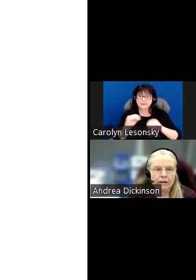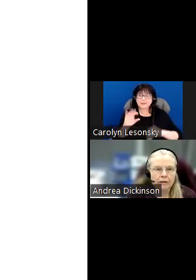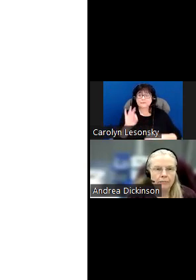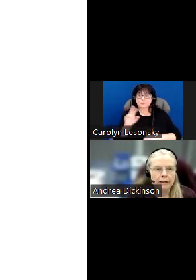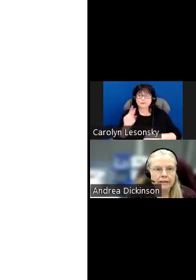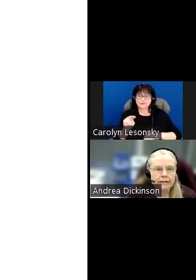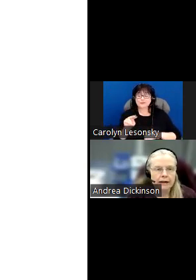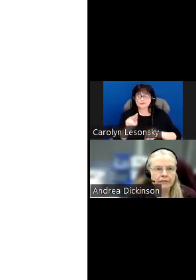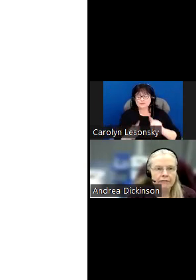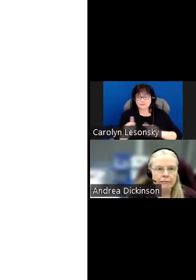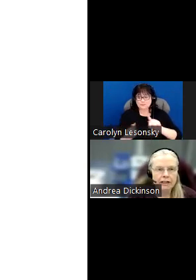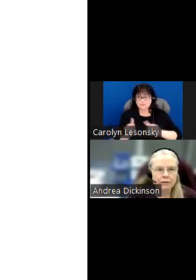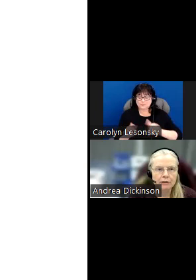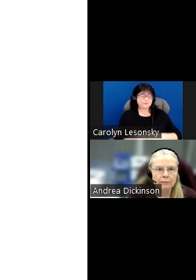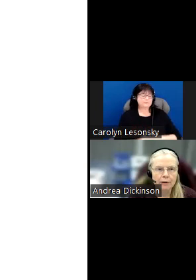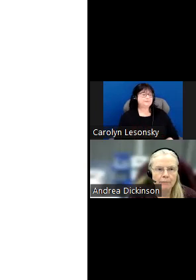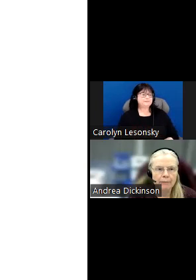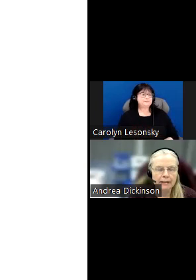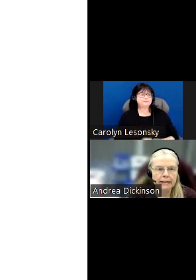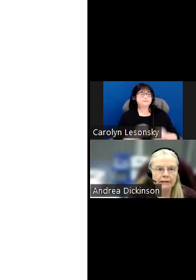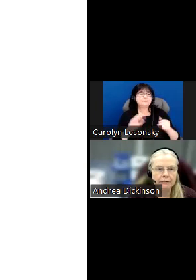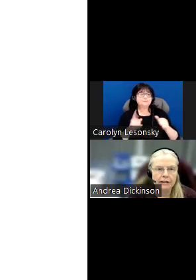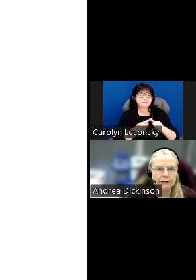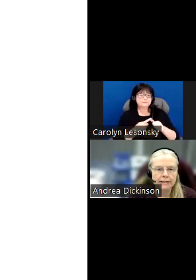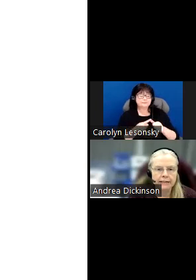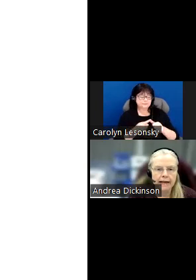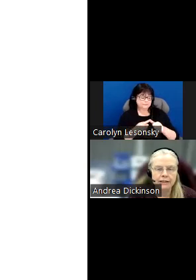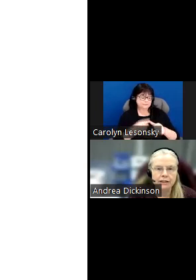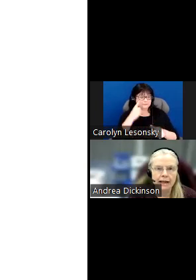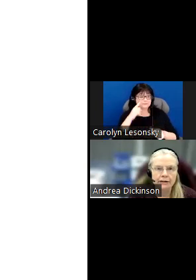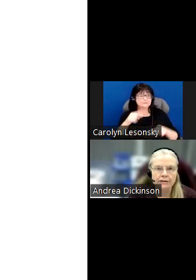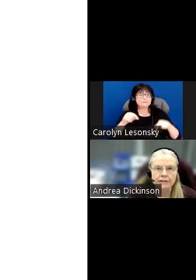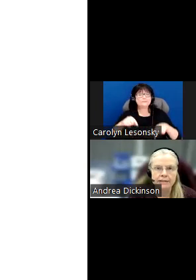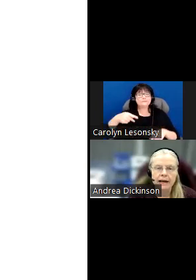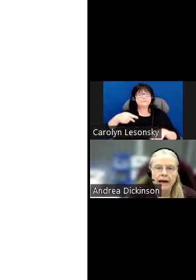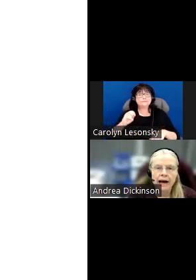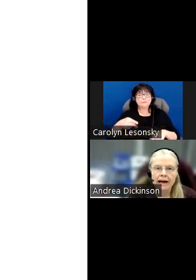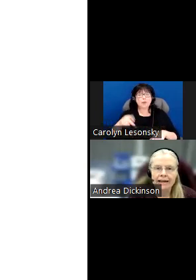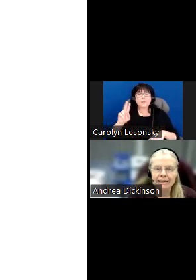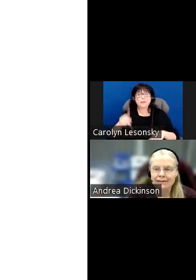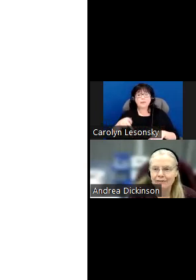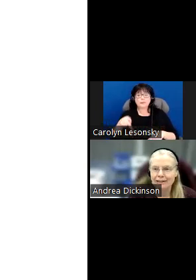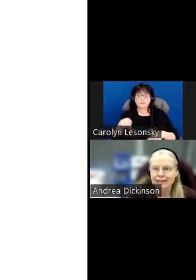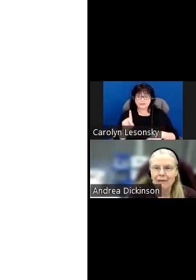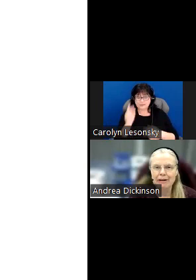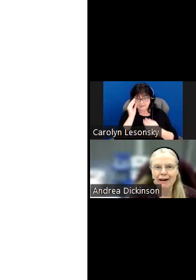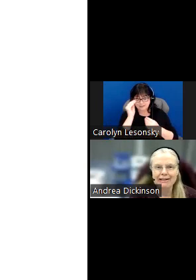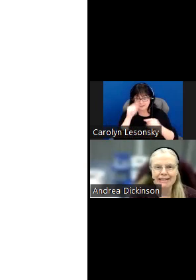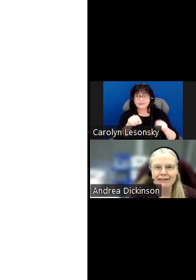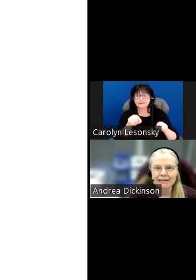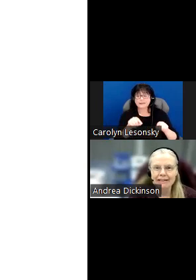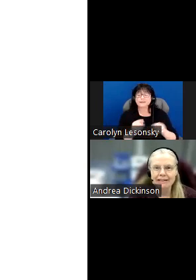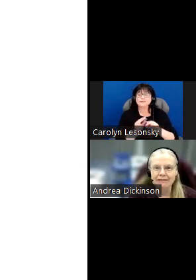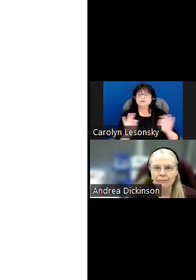And for a little bit of information about the Pop-Up PD for literacy educators, it is a free